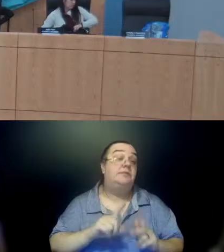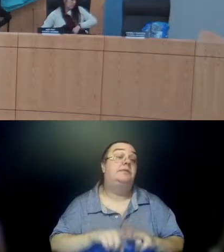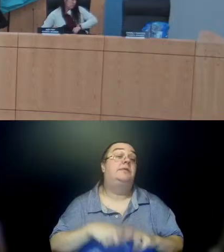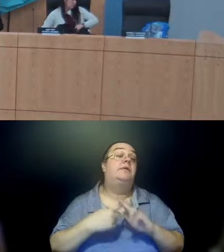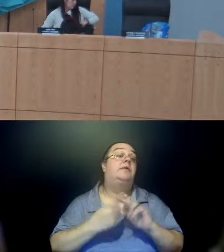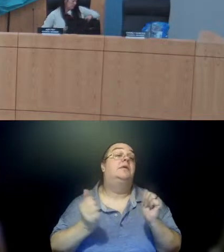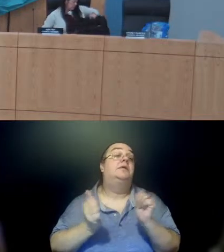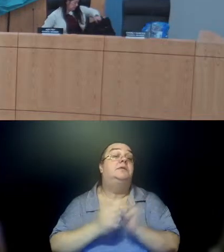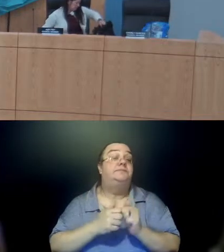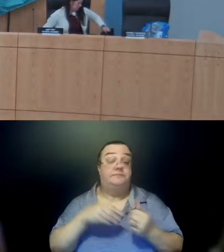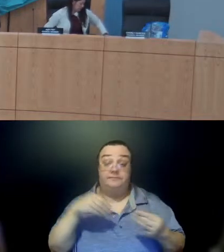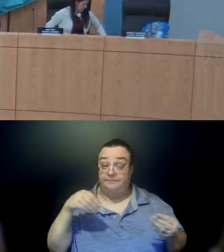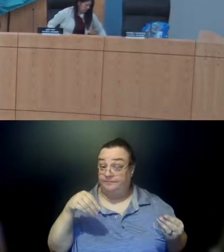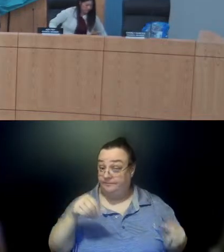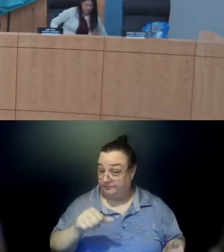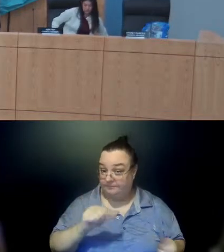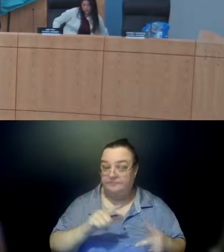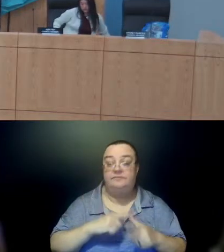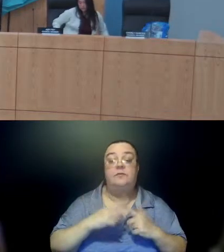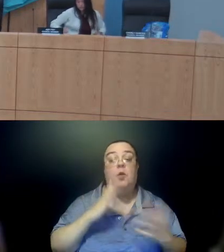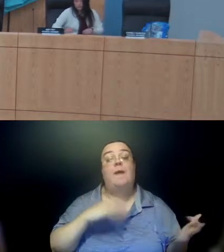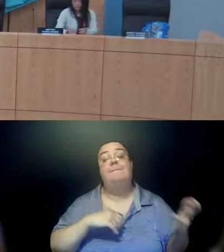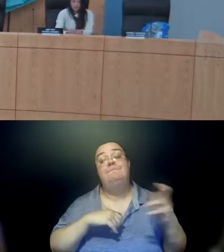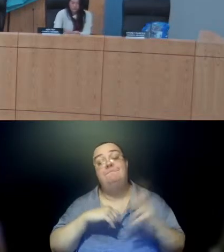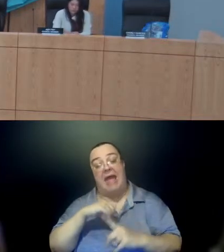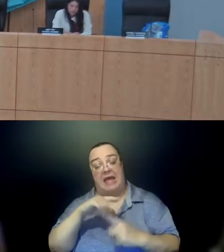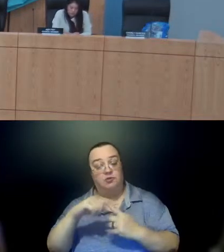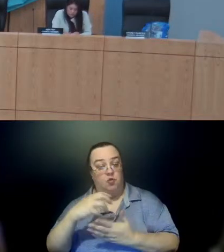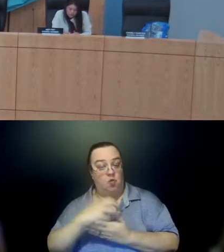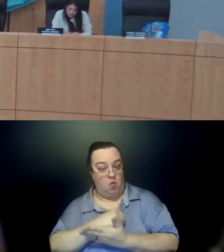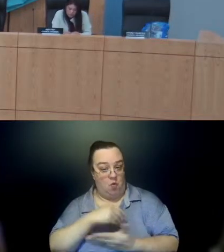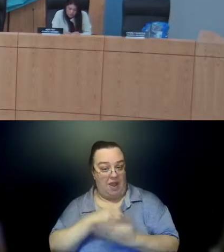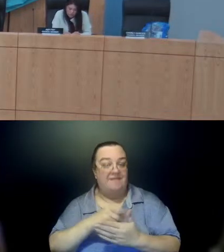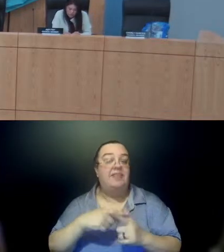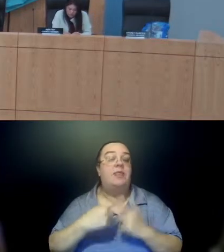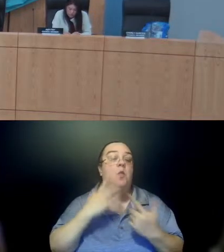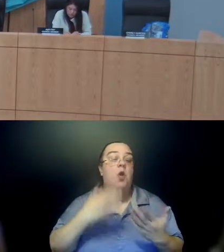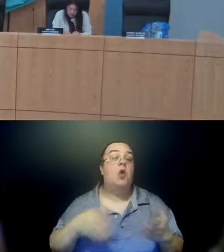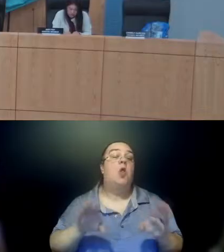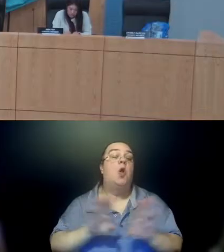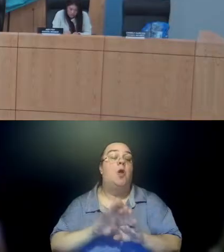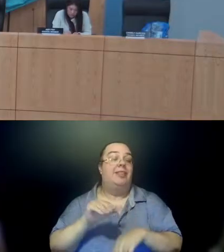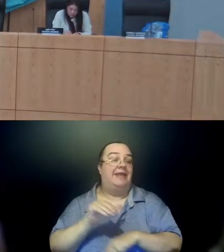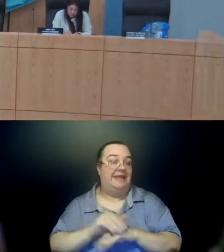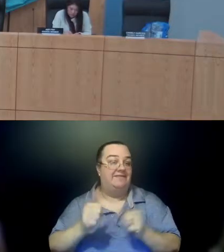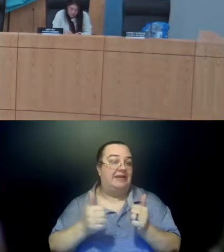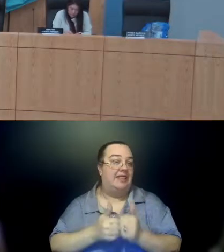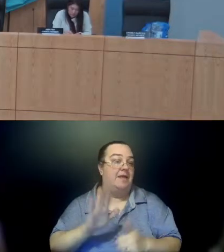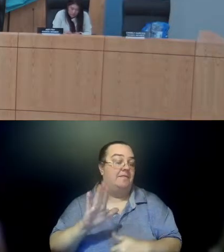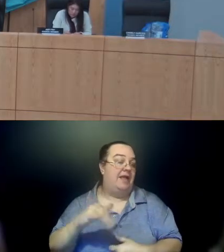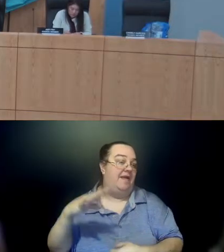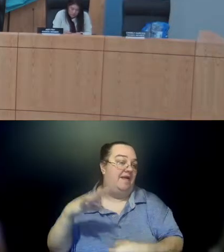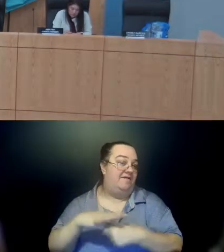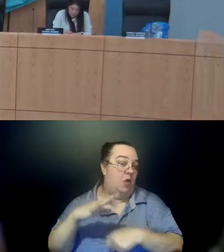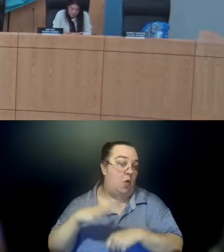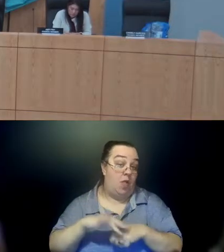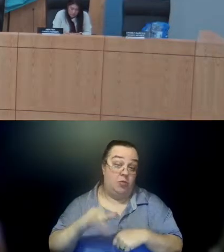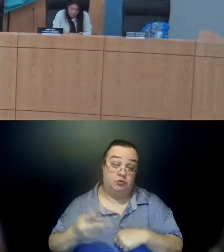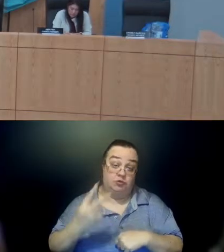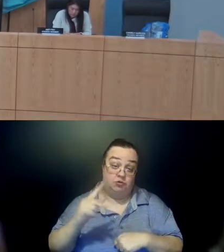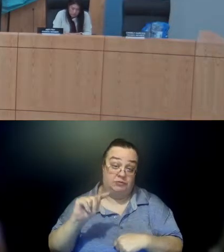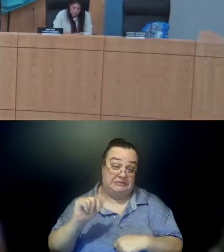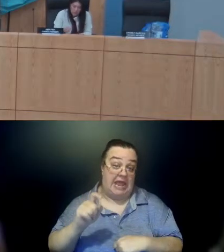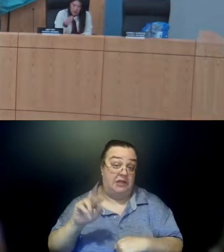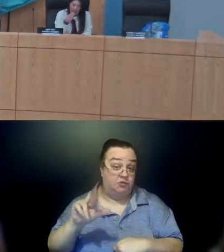with spending, and then we'll come back to revenue, and then we will conclude our evening together by voting on those two tax rates.